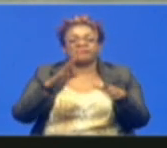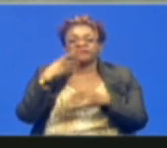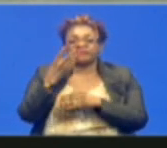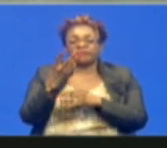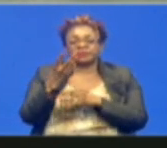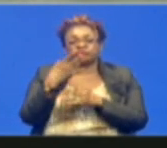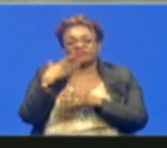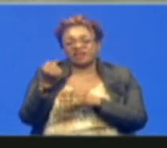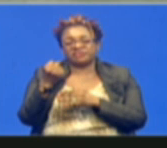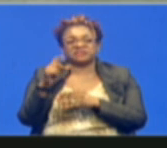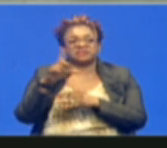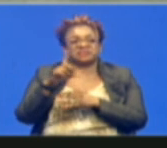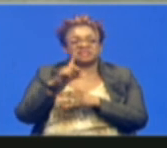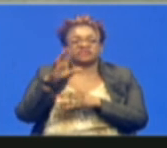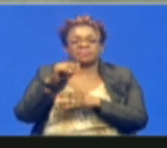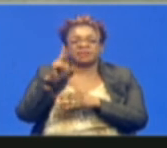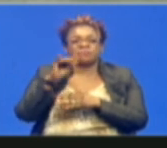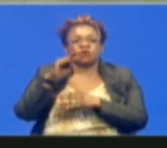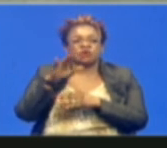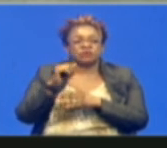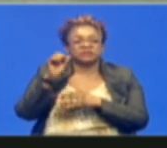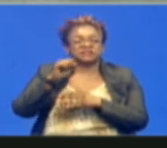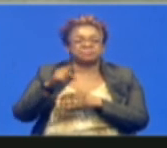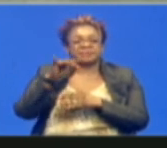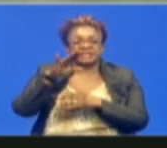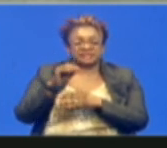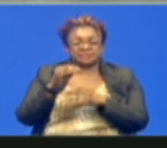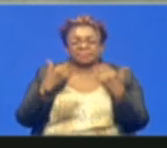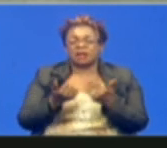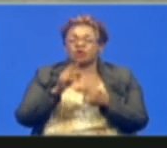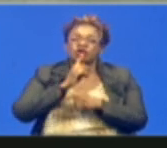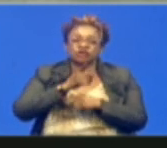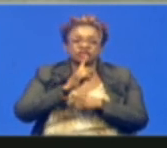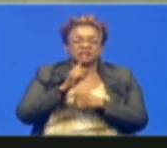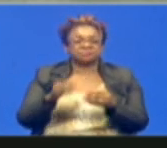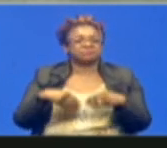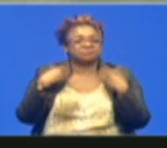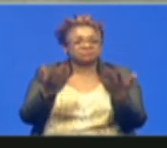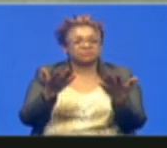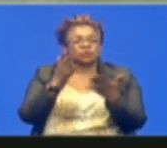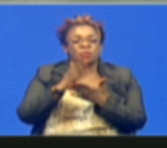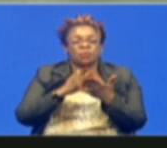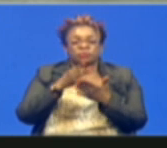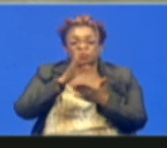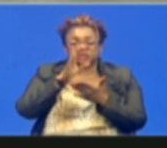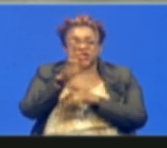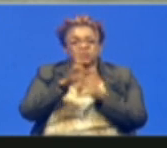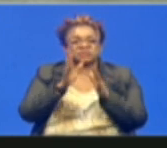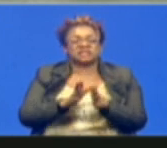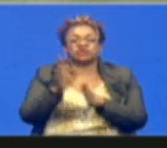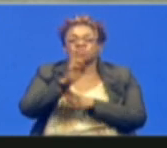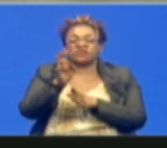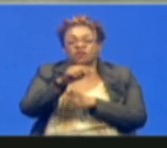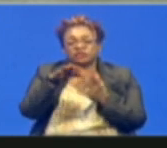to 500 meters from Kiboko Spring, a precautionary notice is hereby issued to water users to seek alternative safe